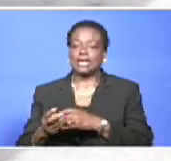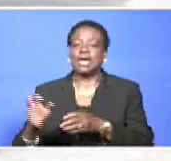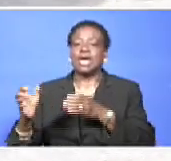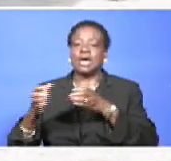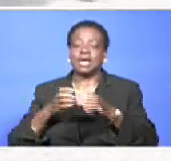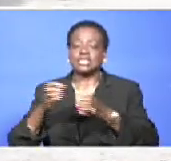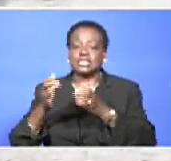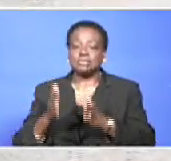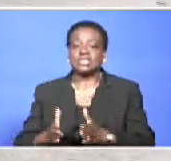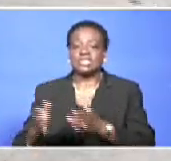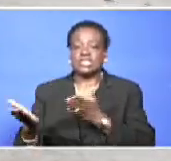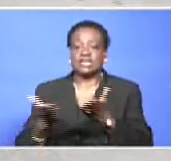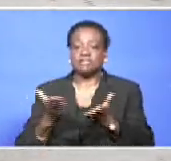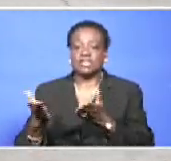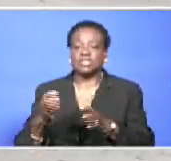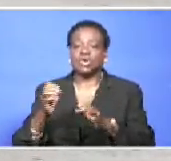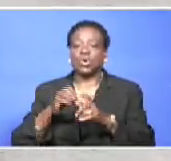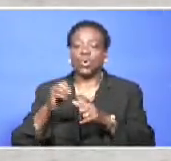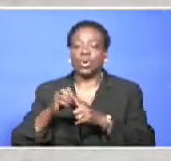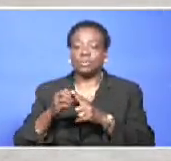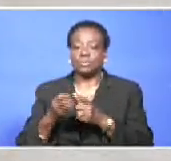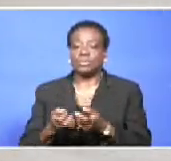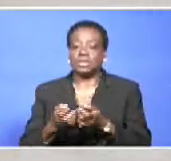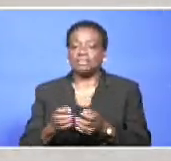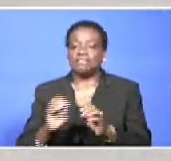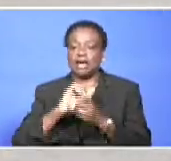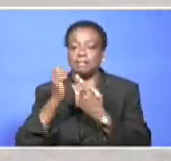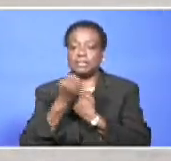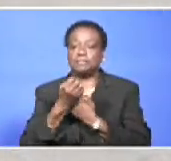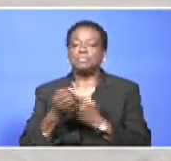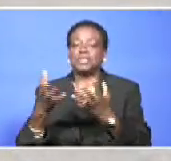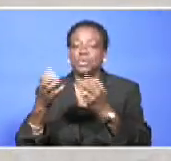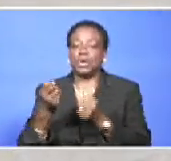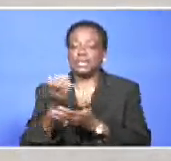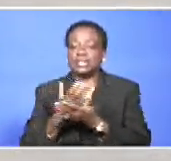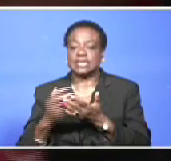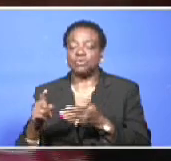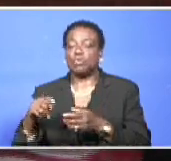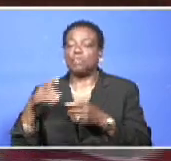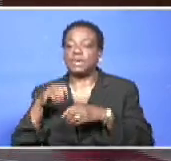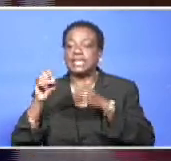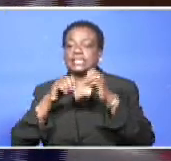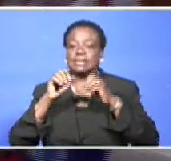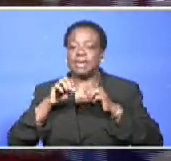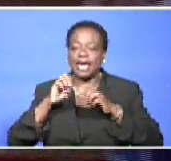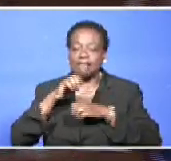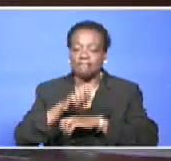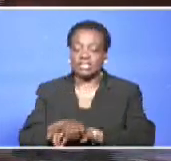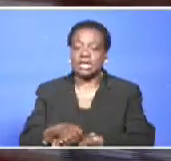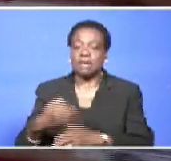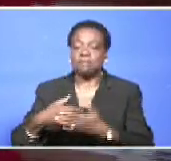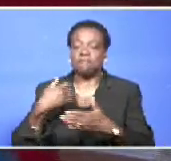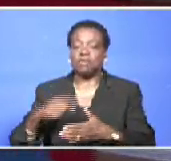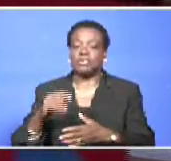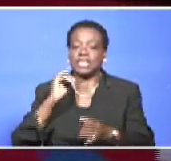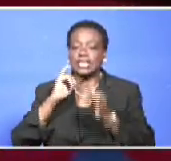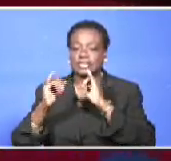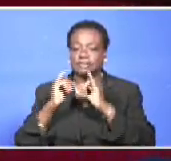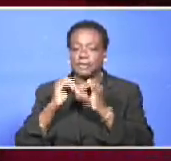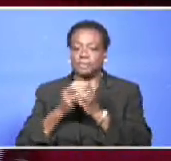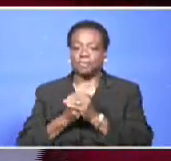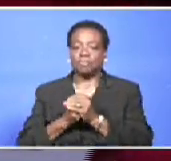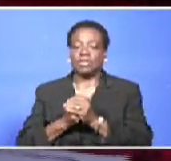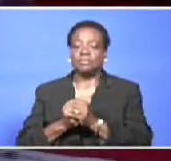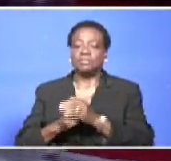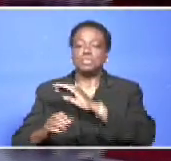in a corporate environment, employers want someone who has put in some effort ahead of the interview. Customer service supervisor at Caribbean bottling